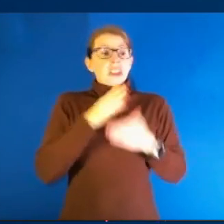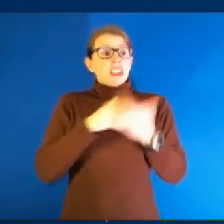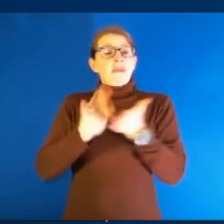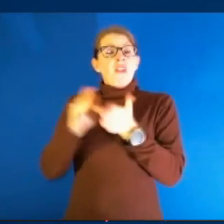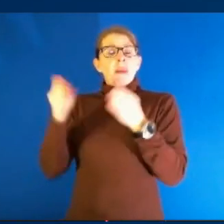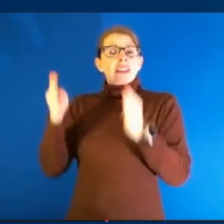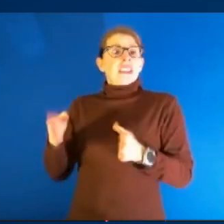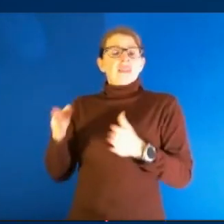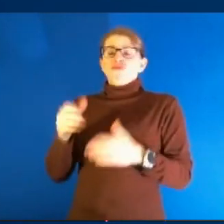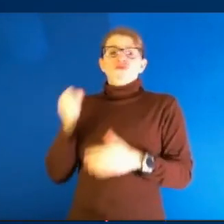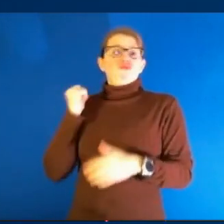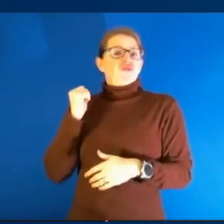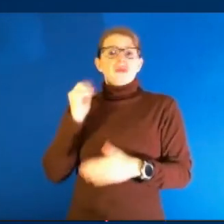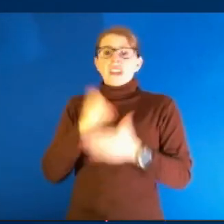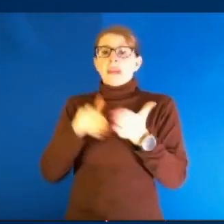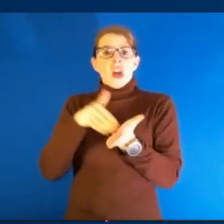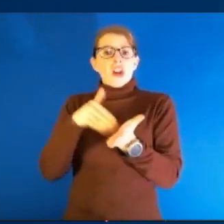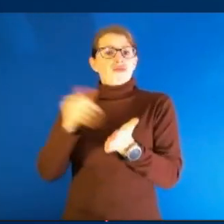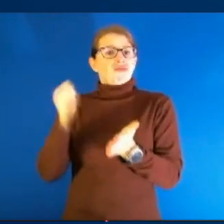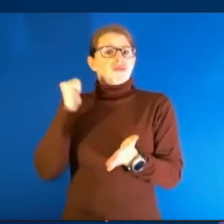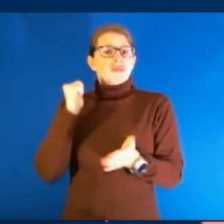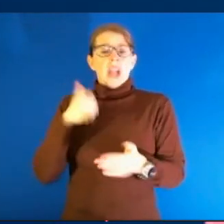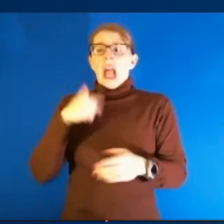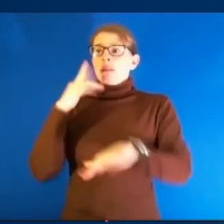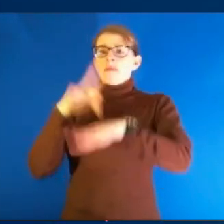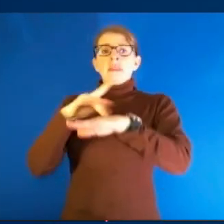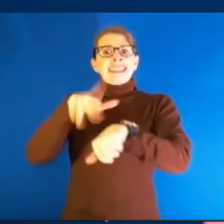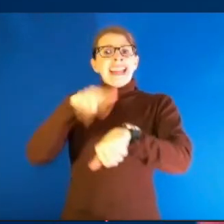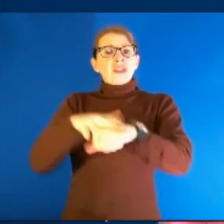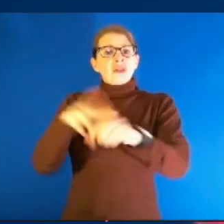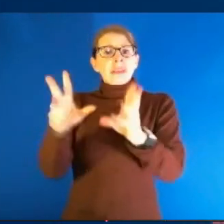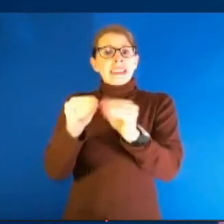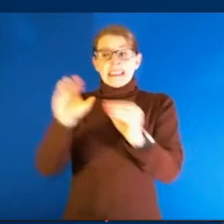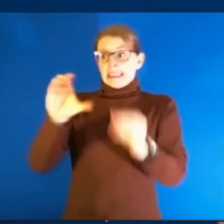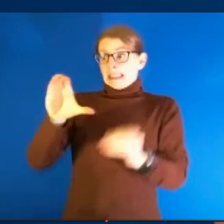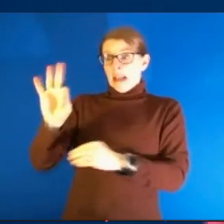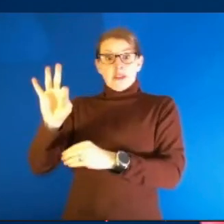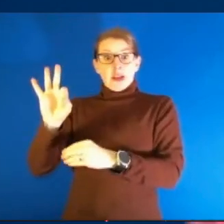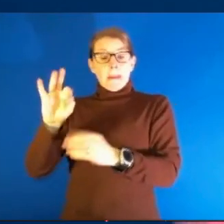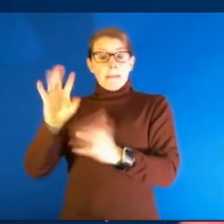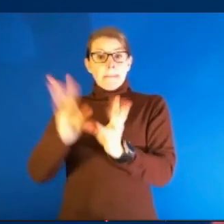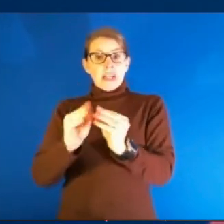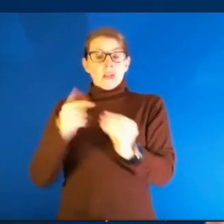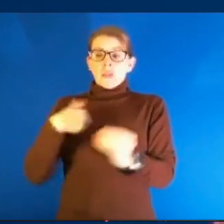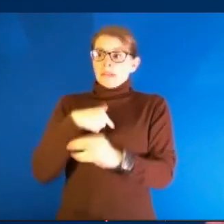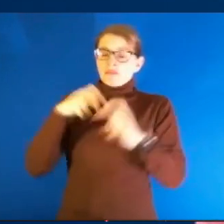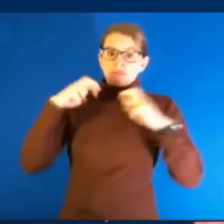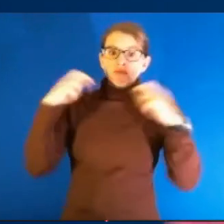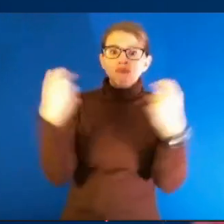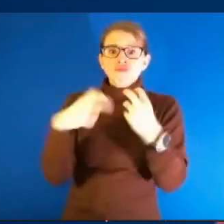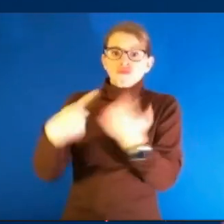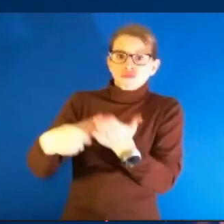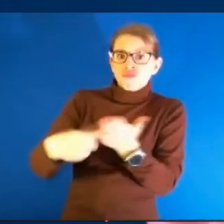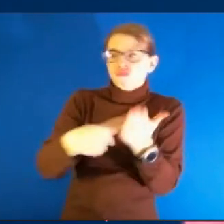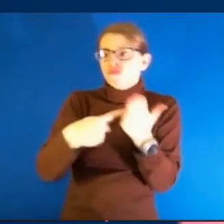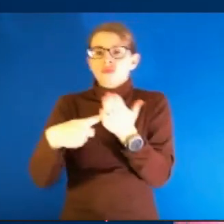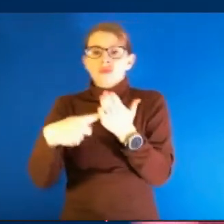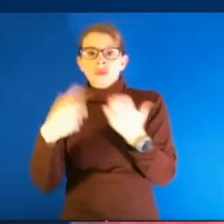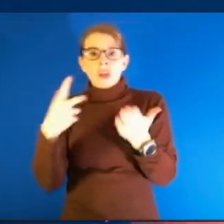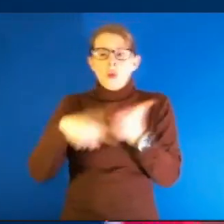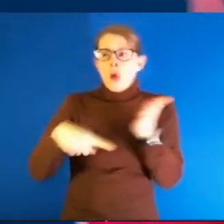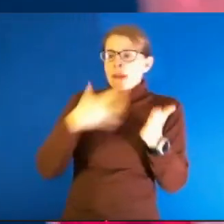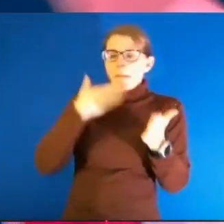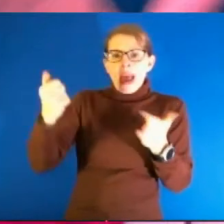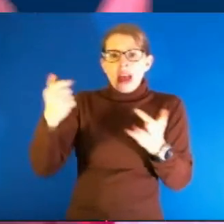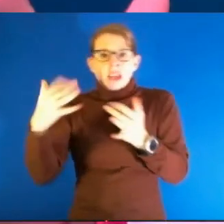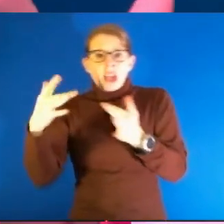docs wouldn't do it. I went to national meetings and went to cystic fibrosis meetings, and we'd sit there and we'd talk about, okay, what's the best therapy? We'd all talk